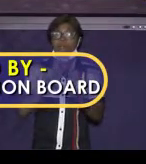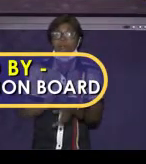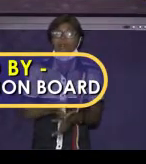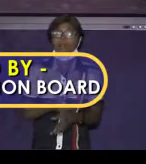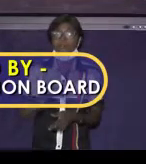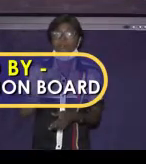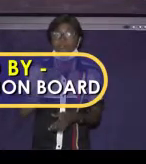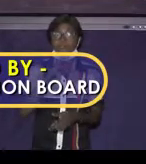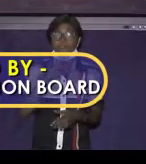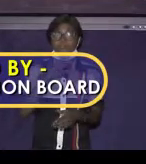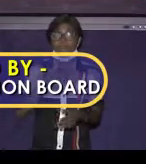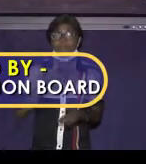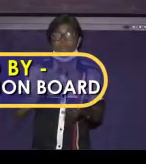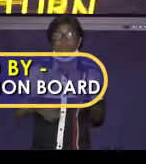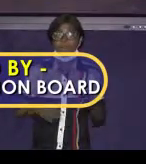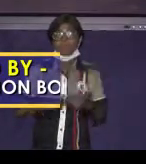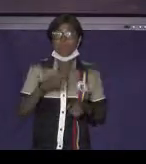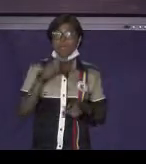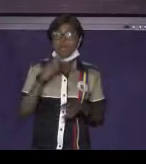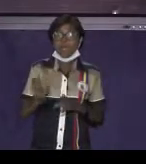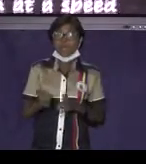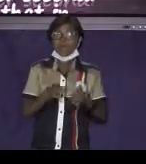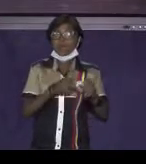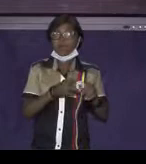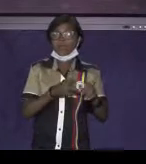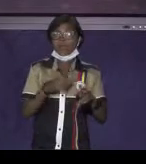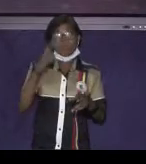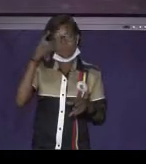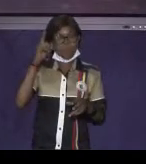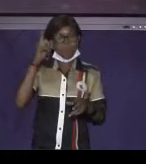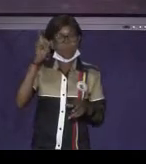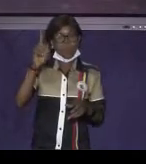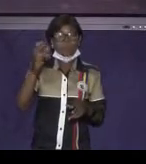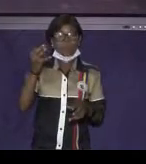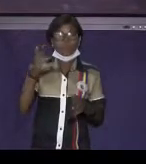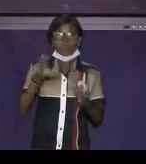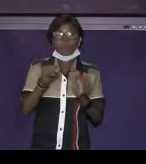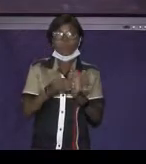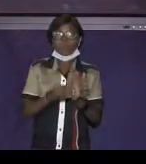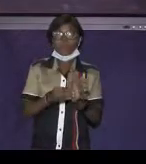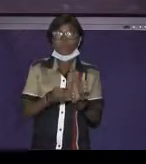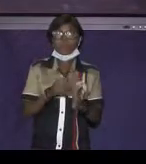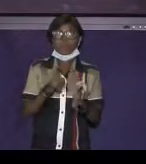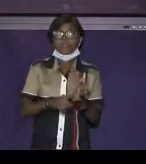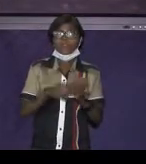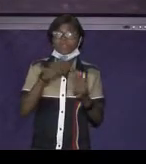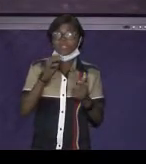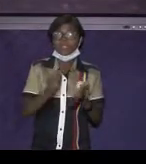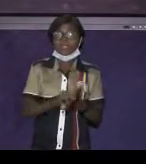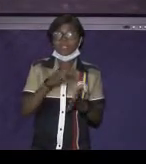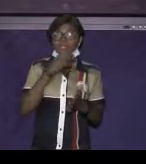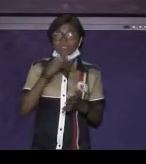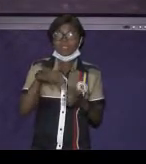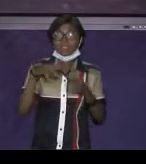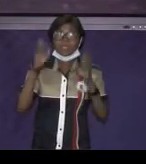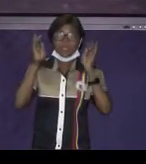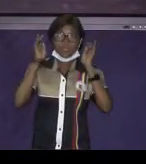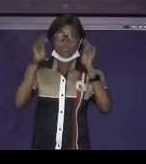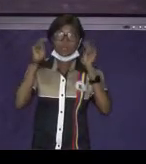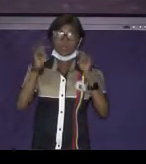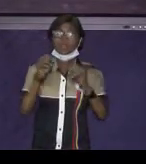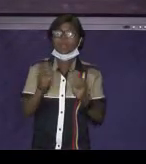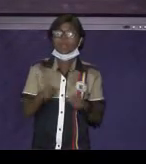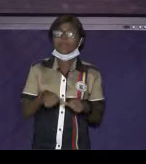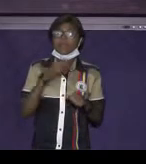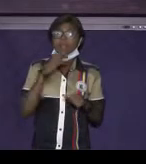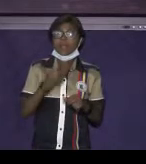hour. You, my friend, are ready for one of your own. This says a rabbit can run at a speed of 8 meters per